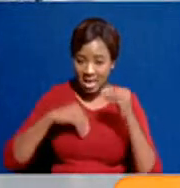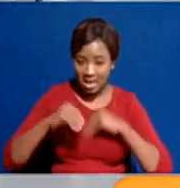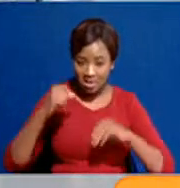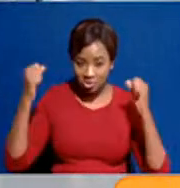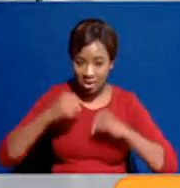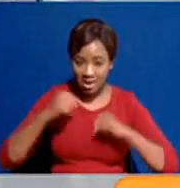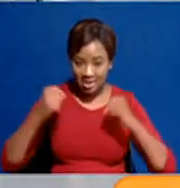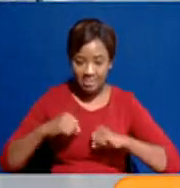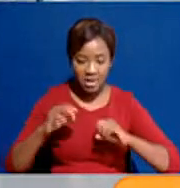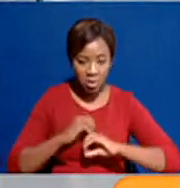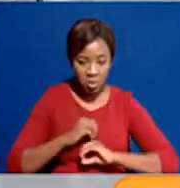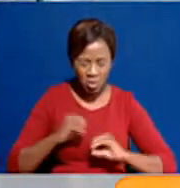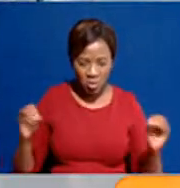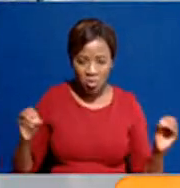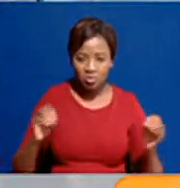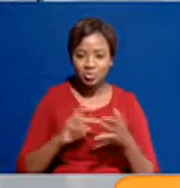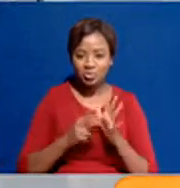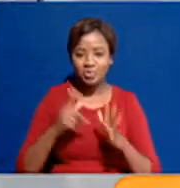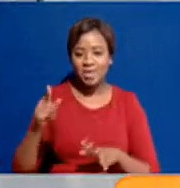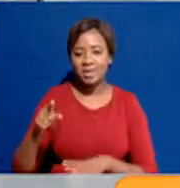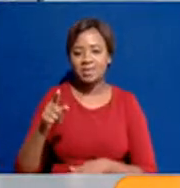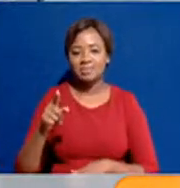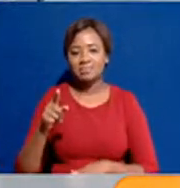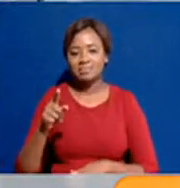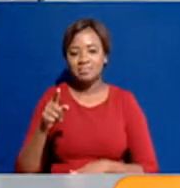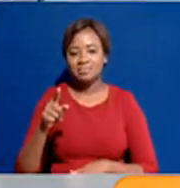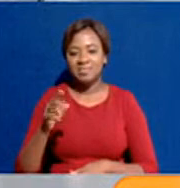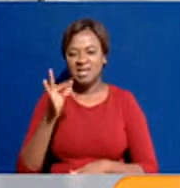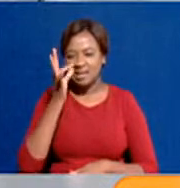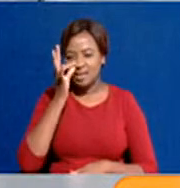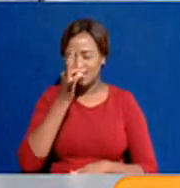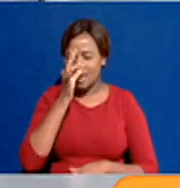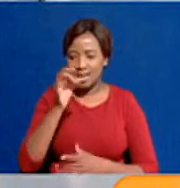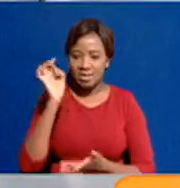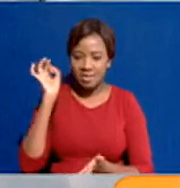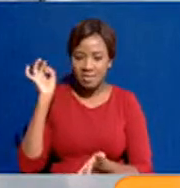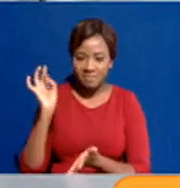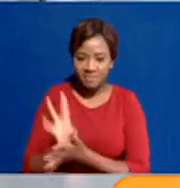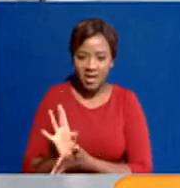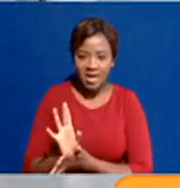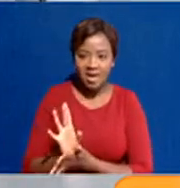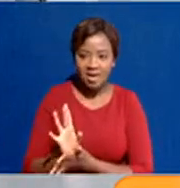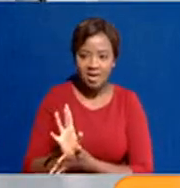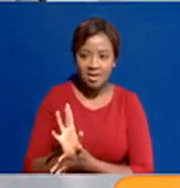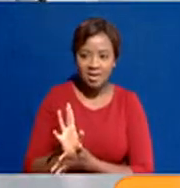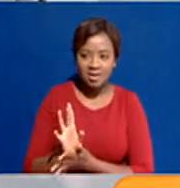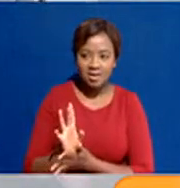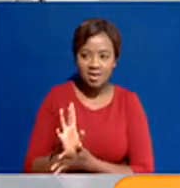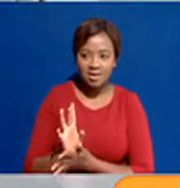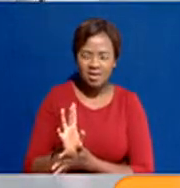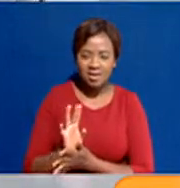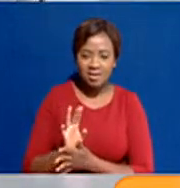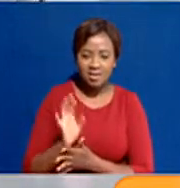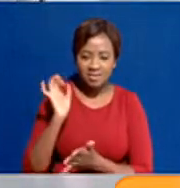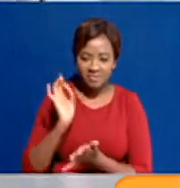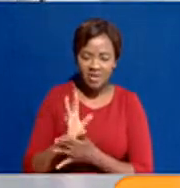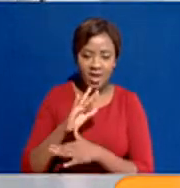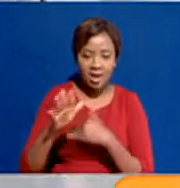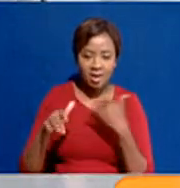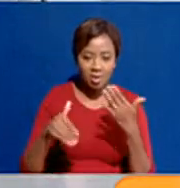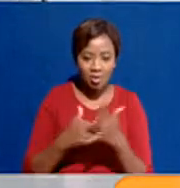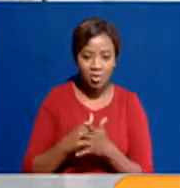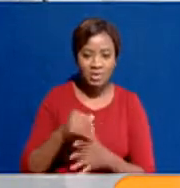a stalemate. They leave government, and of course, they were fired by President Kibaki. Nimewaachisha mawaziri wangu wote. Kwa